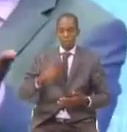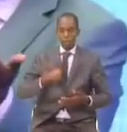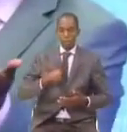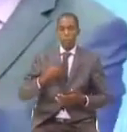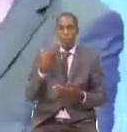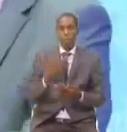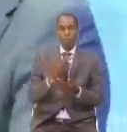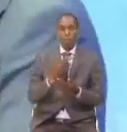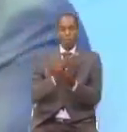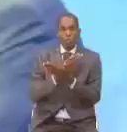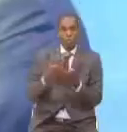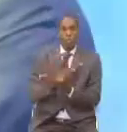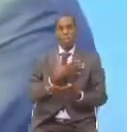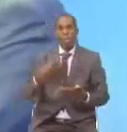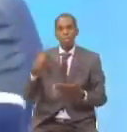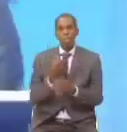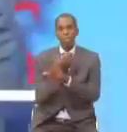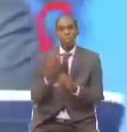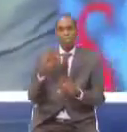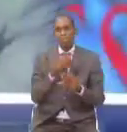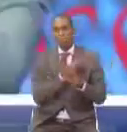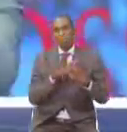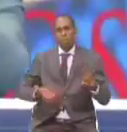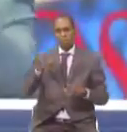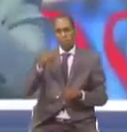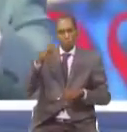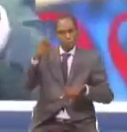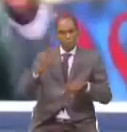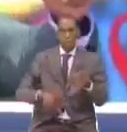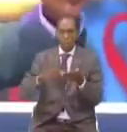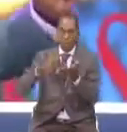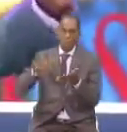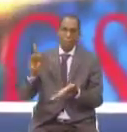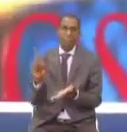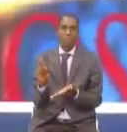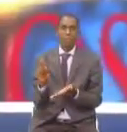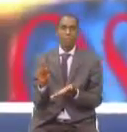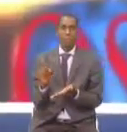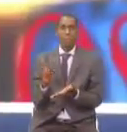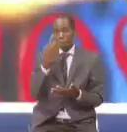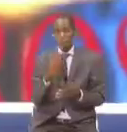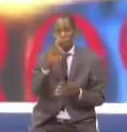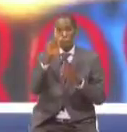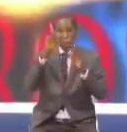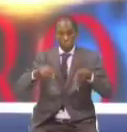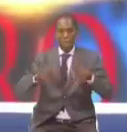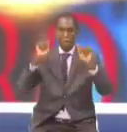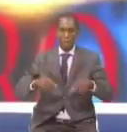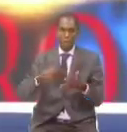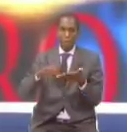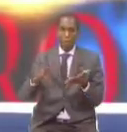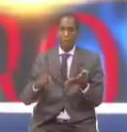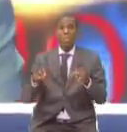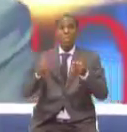and the salvation of the Lord, you cannot pay. Only one person could pay. You see, even